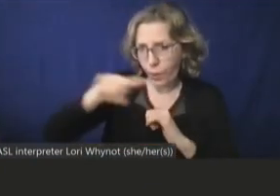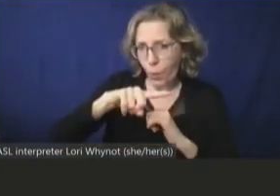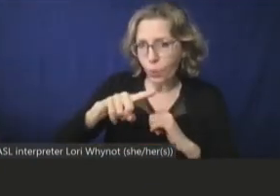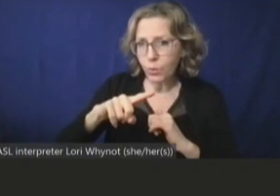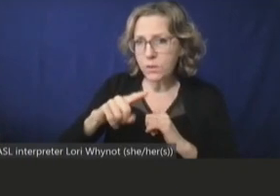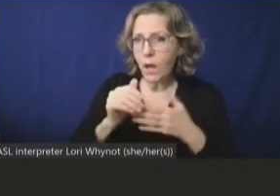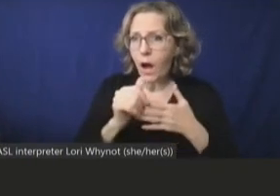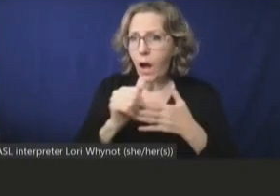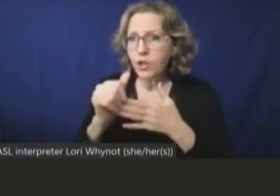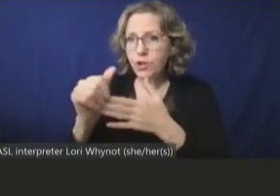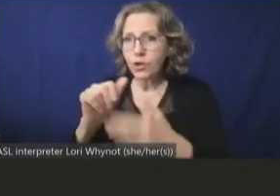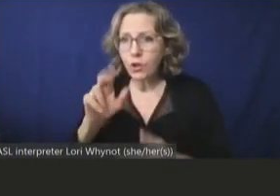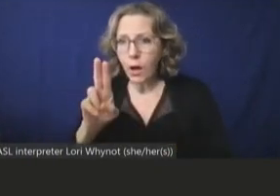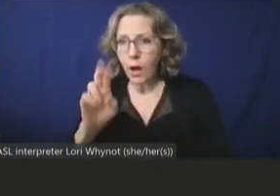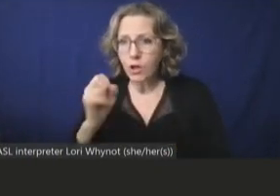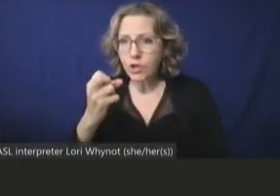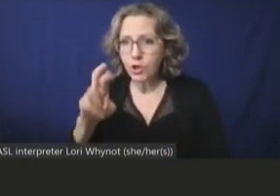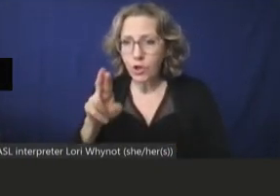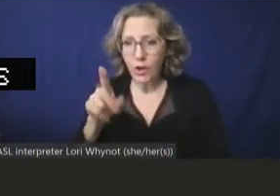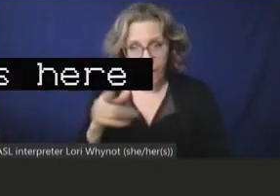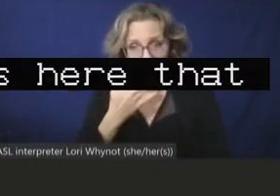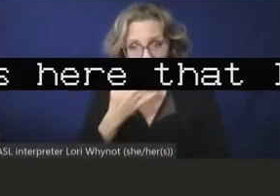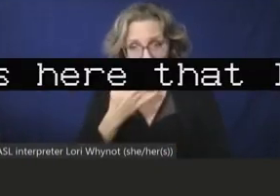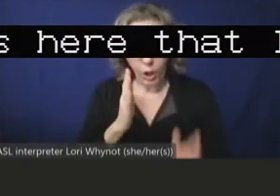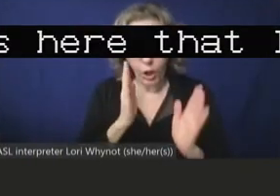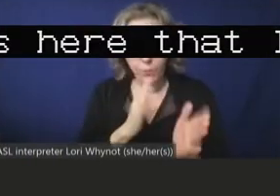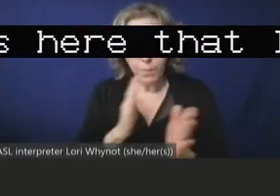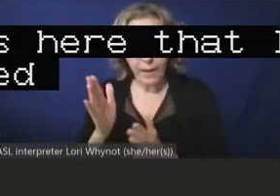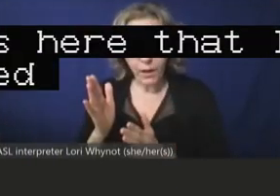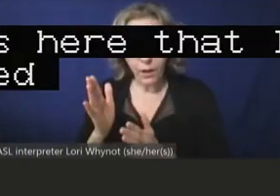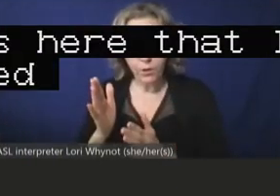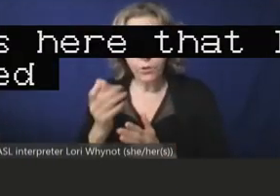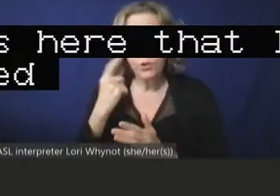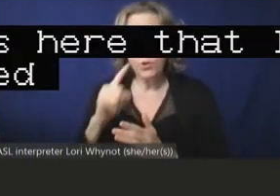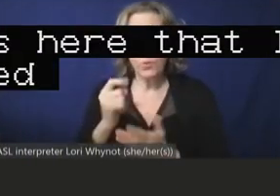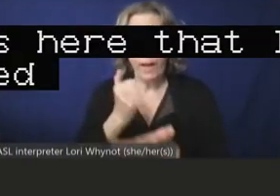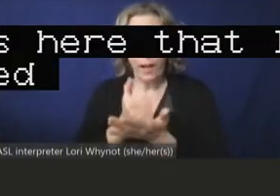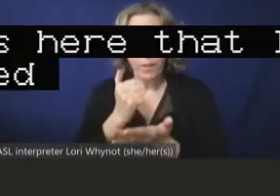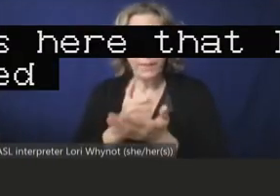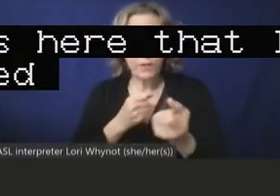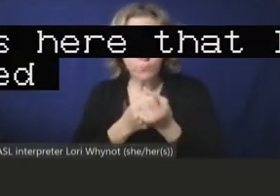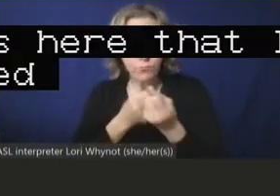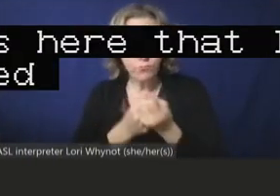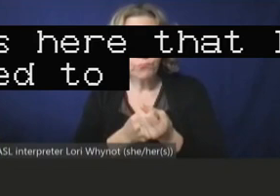help people with disabilities during this event? Because